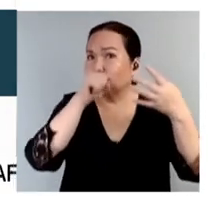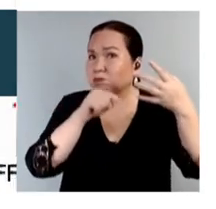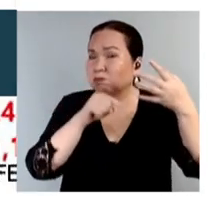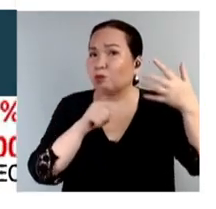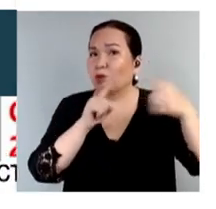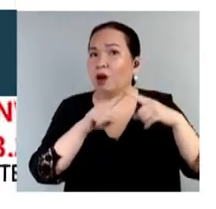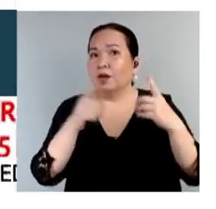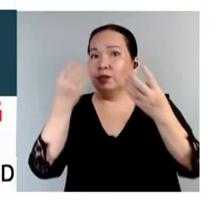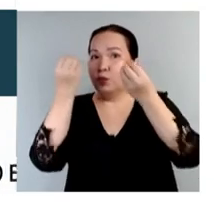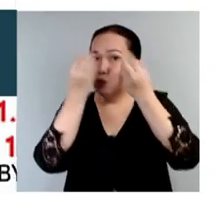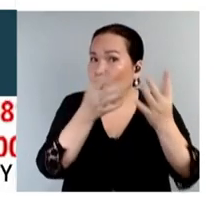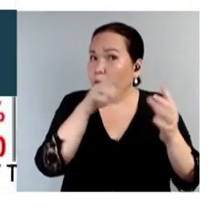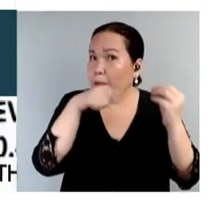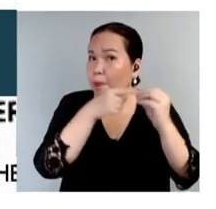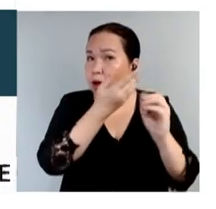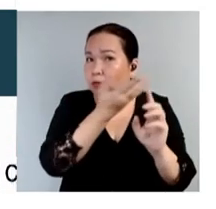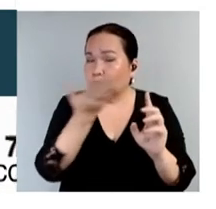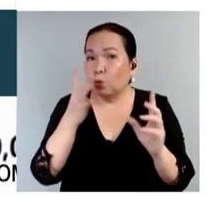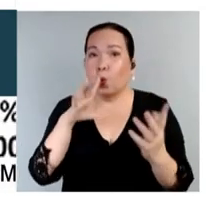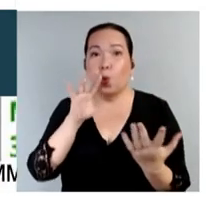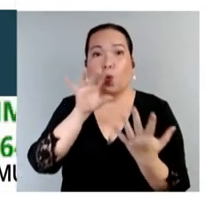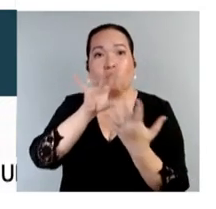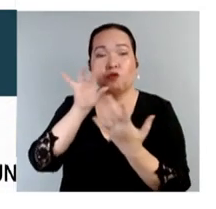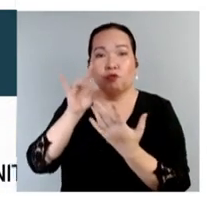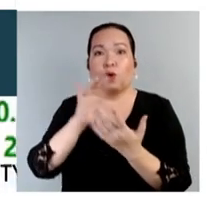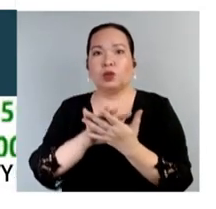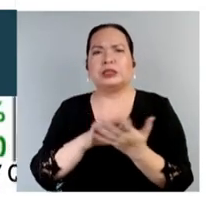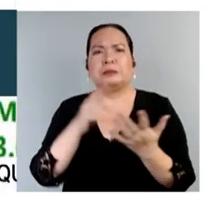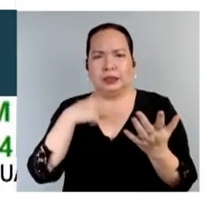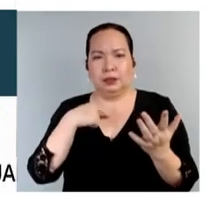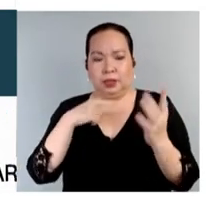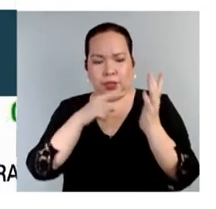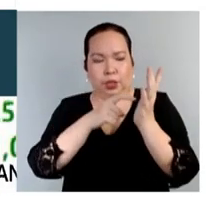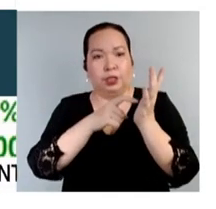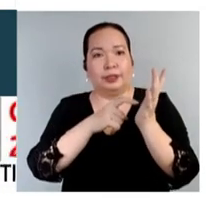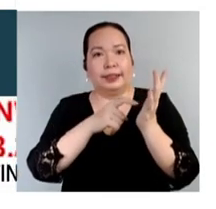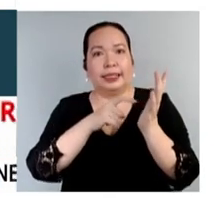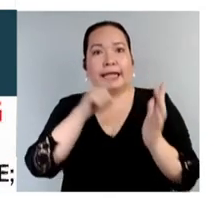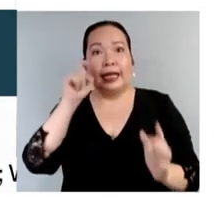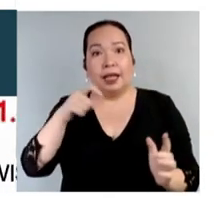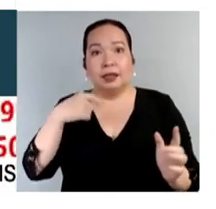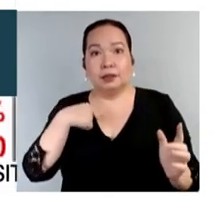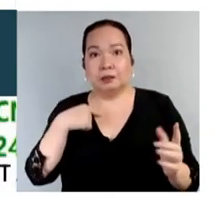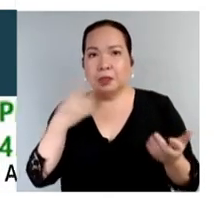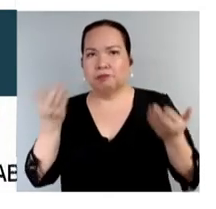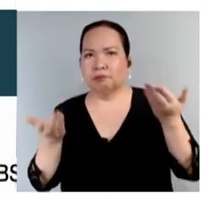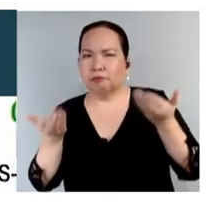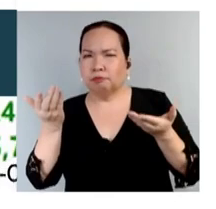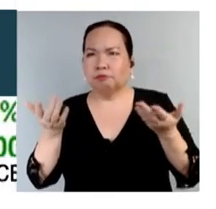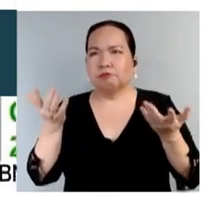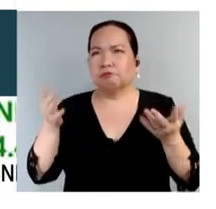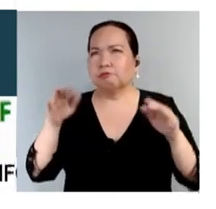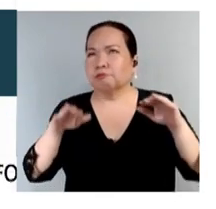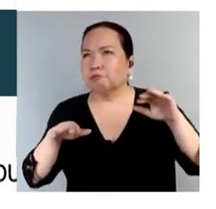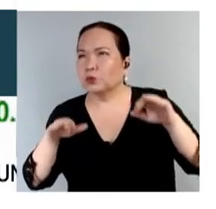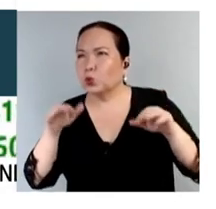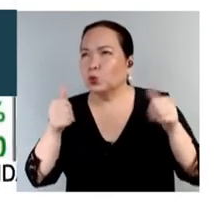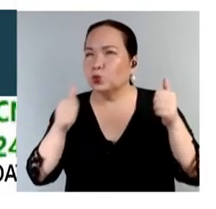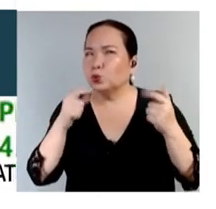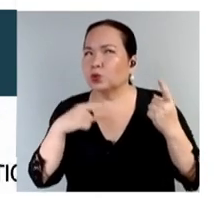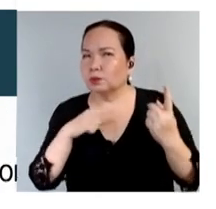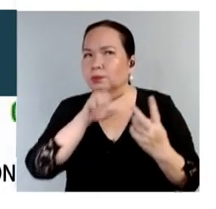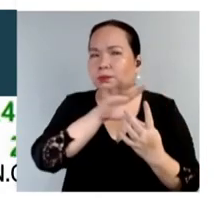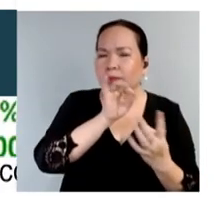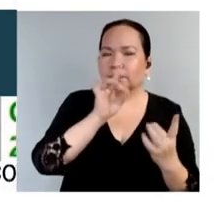information that will be necessary for them to weigh and finally make their choice, no,